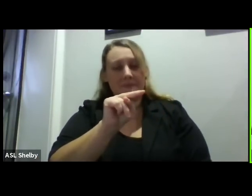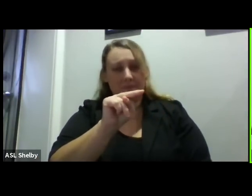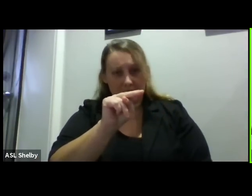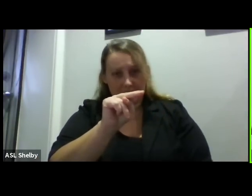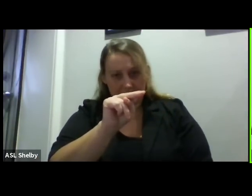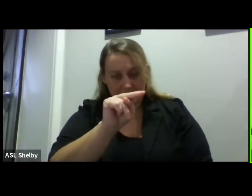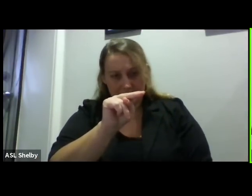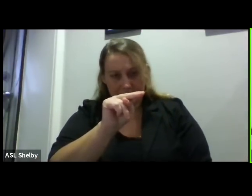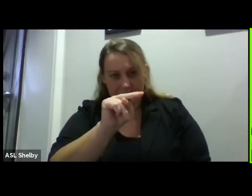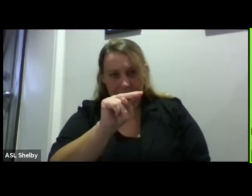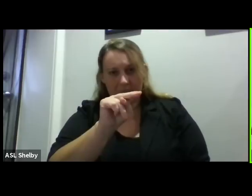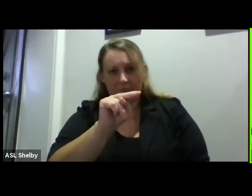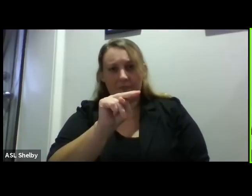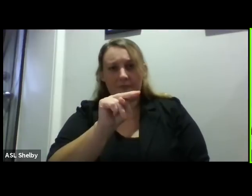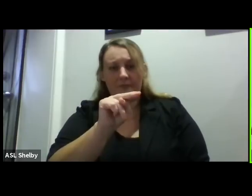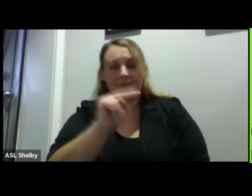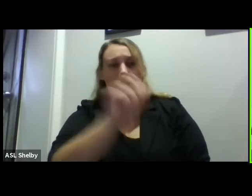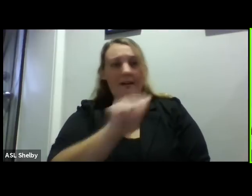RTHOMPSON